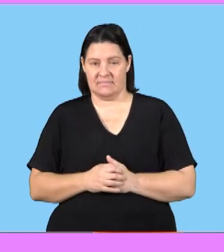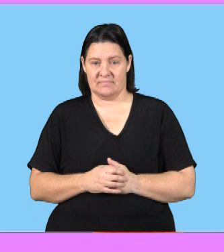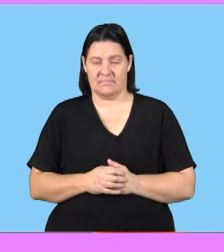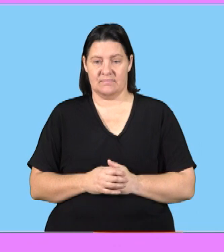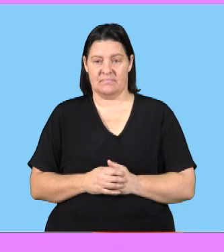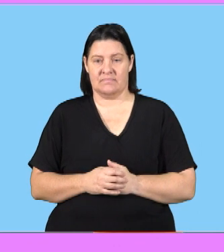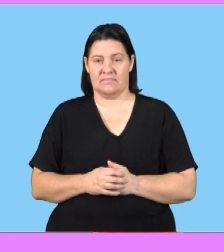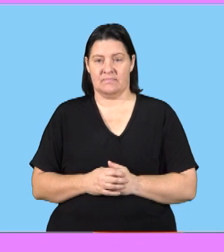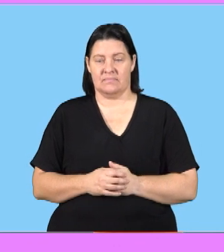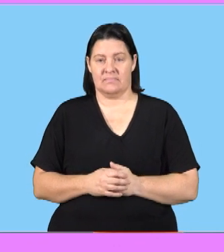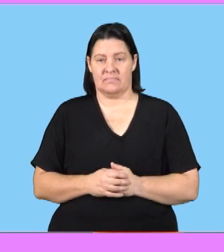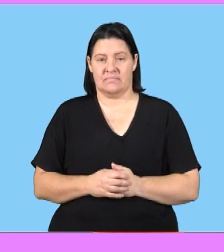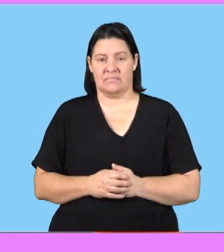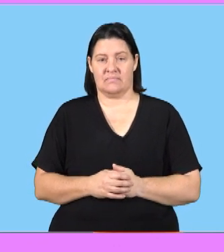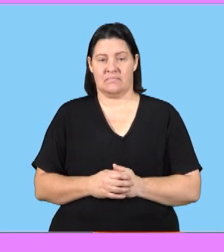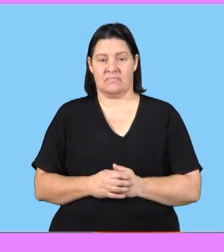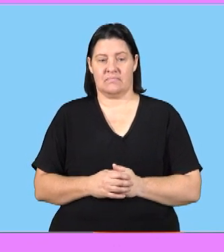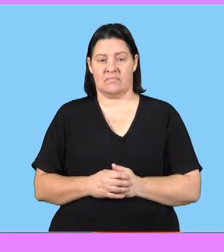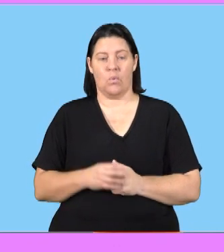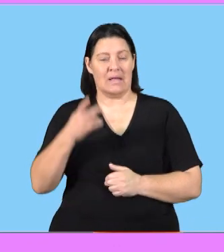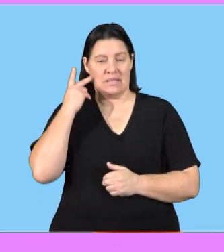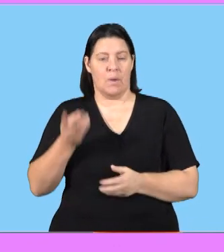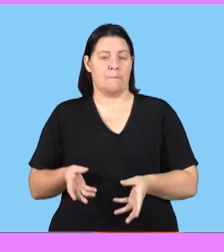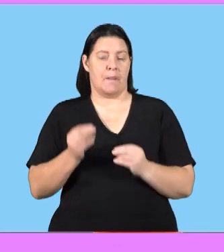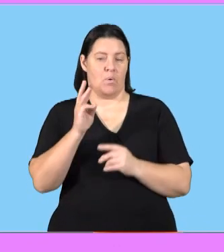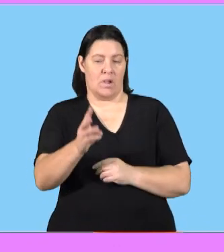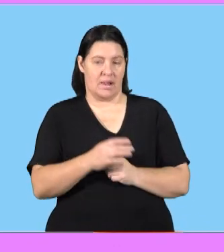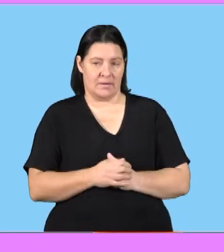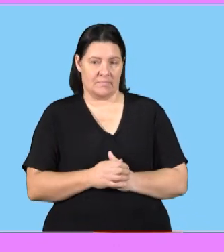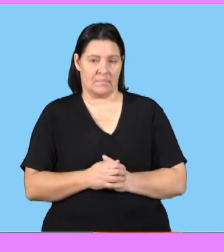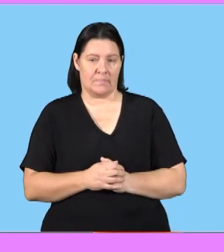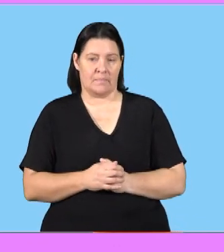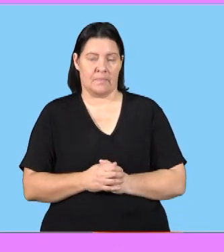just write 25 rand 80 here, that Tshepo will get.